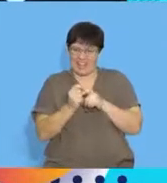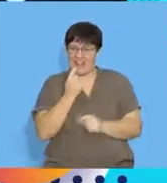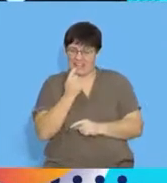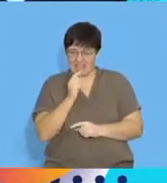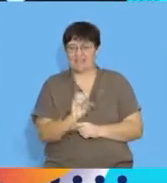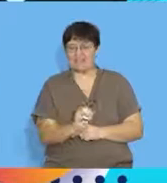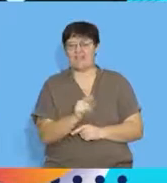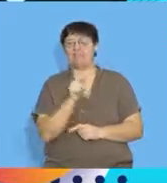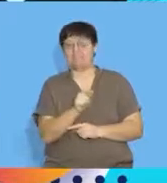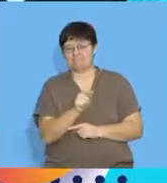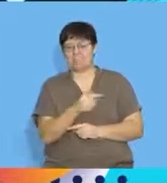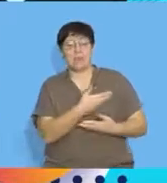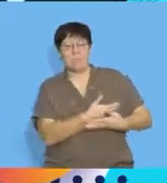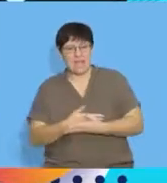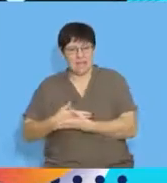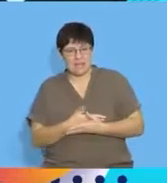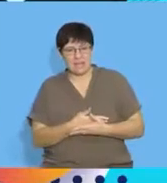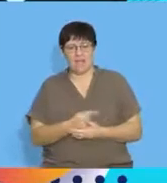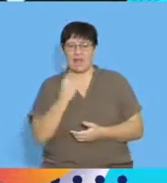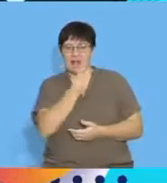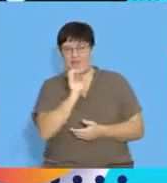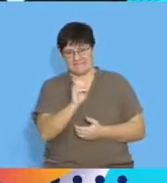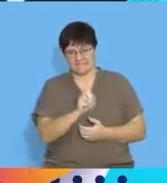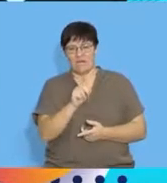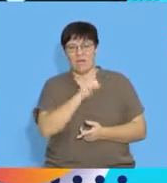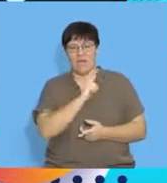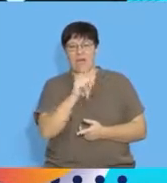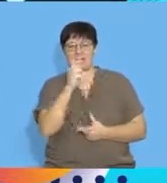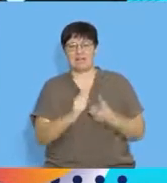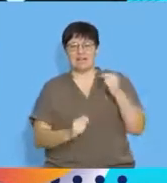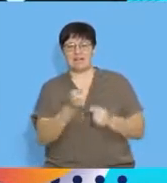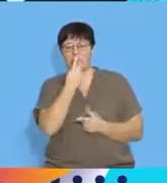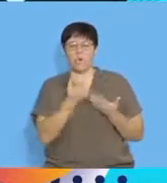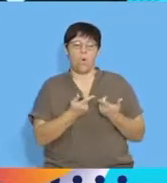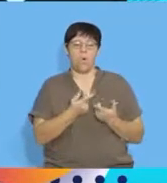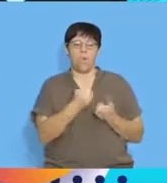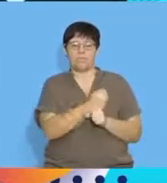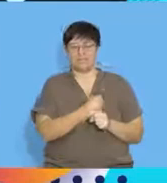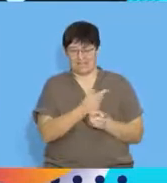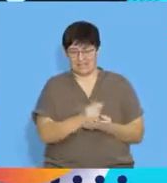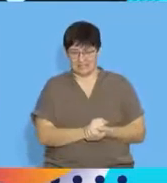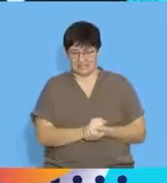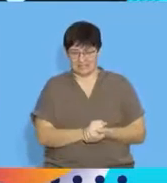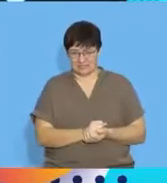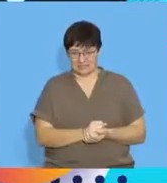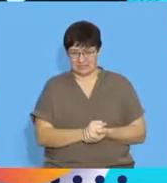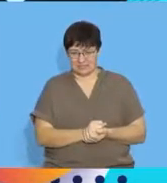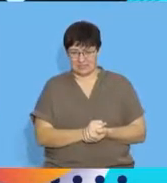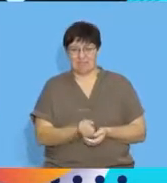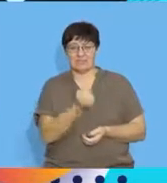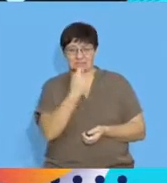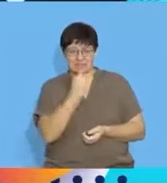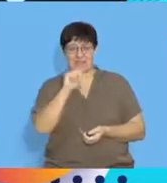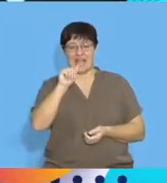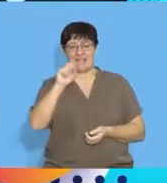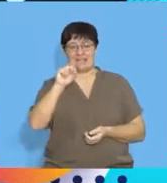very often babies get it, right, if they given some kind of medicine. Antibiotics can cause this quite